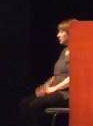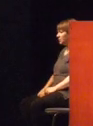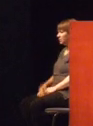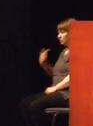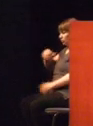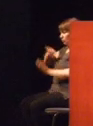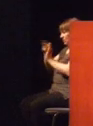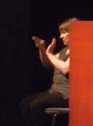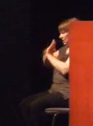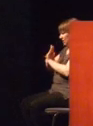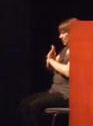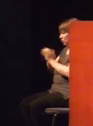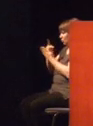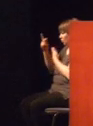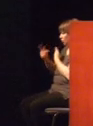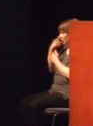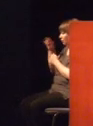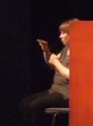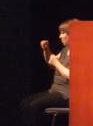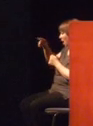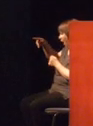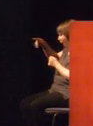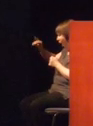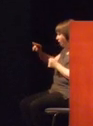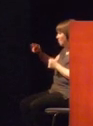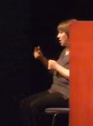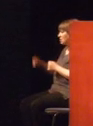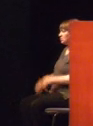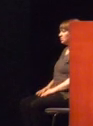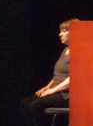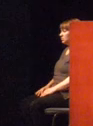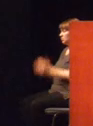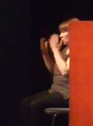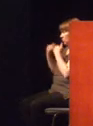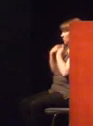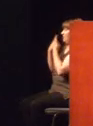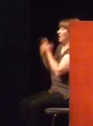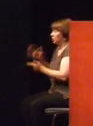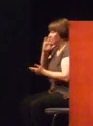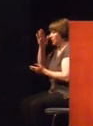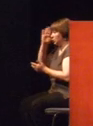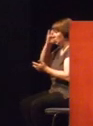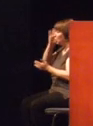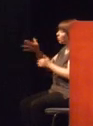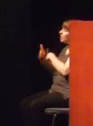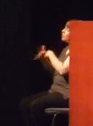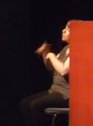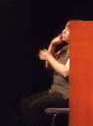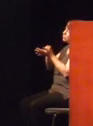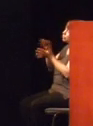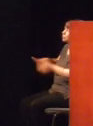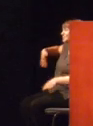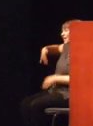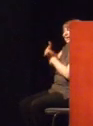a program mapping project. Eventually this tool is going to be released to our students. It's not available to students yet,